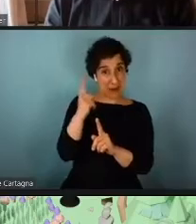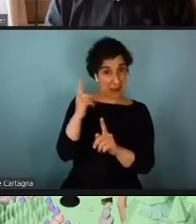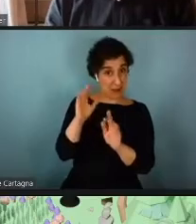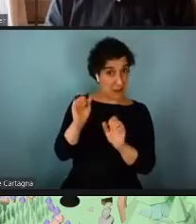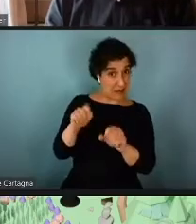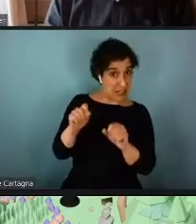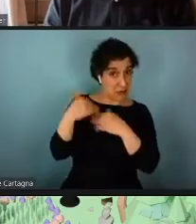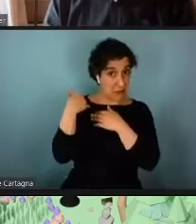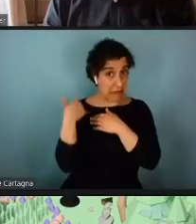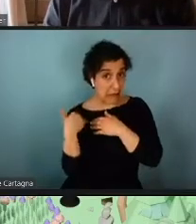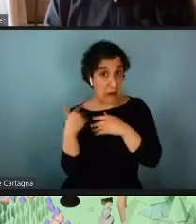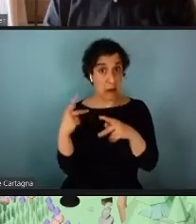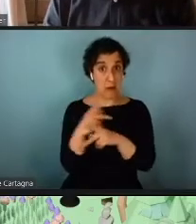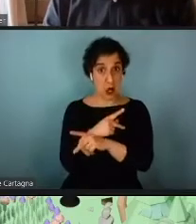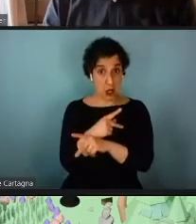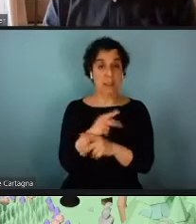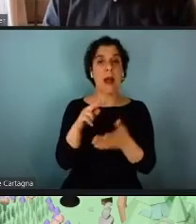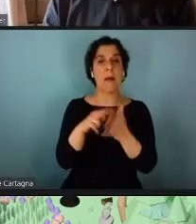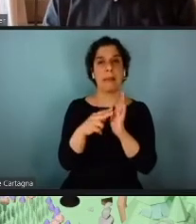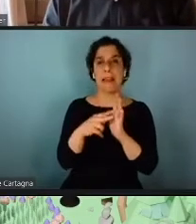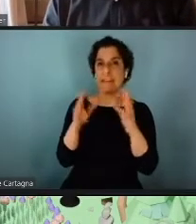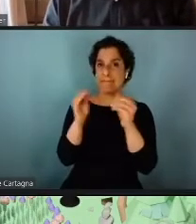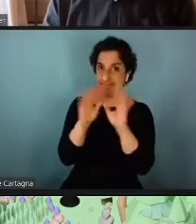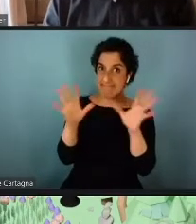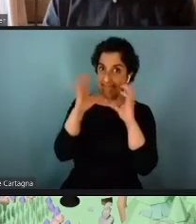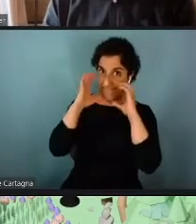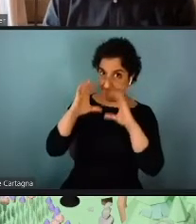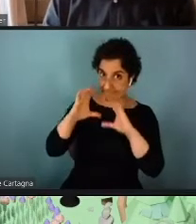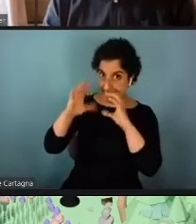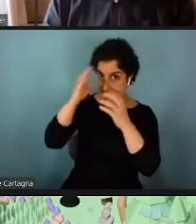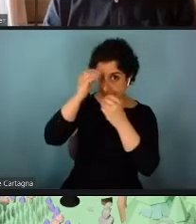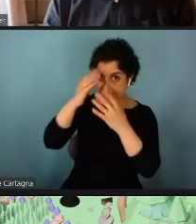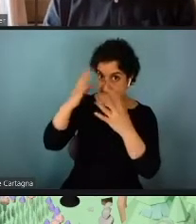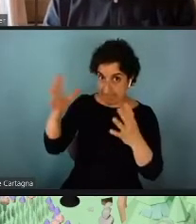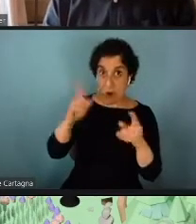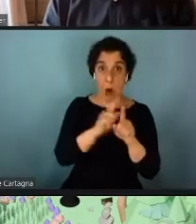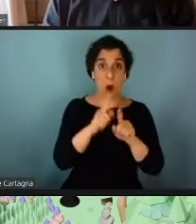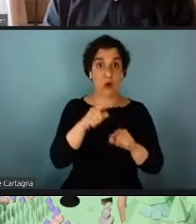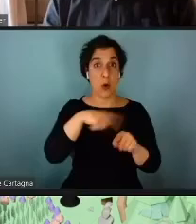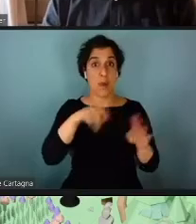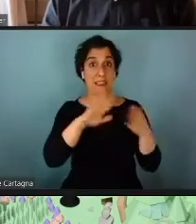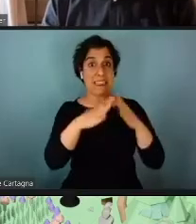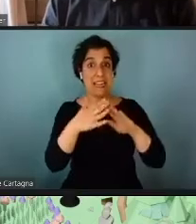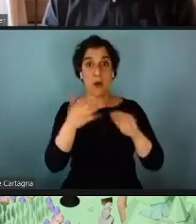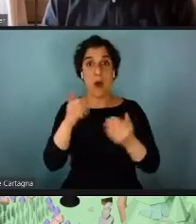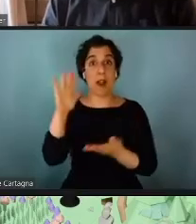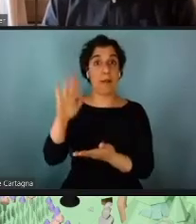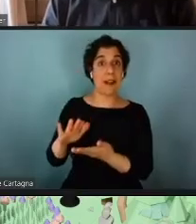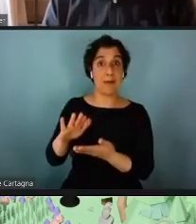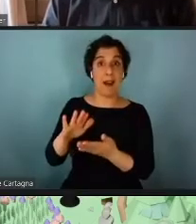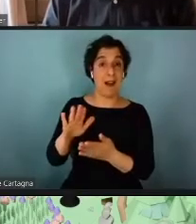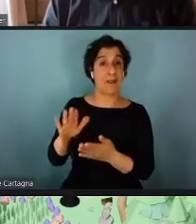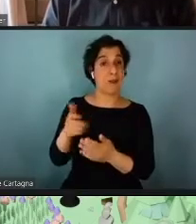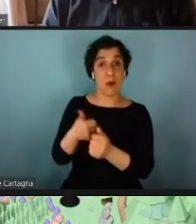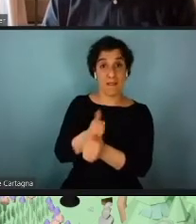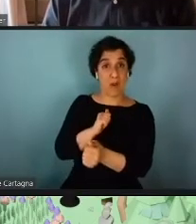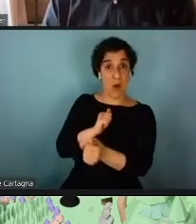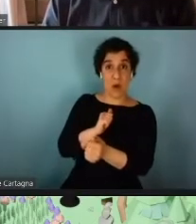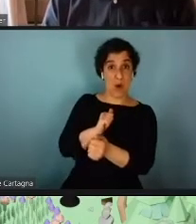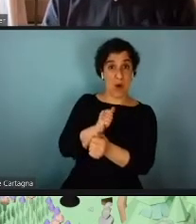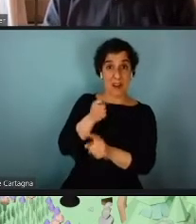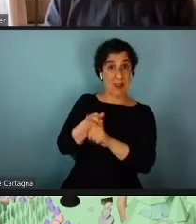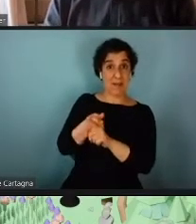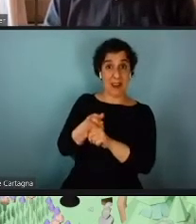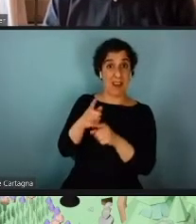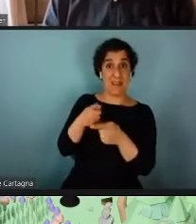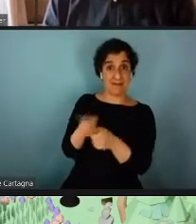be well communicated, and it needs to be a city's priority to minimize that, or to avoid it completely, or have